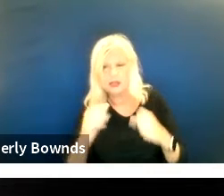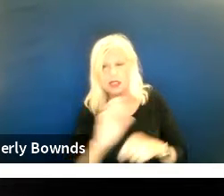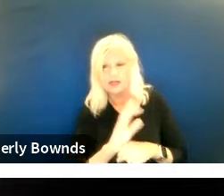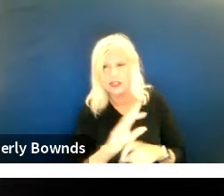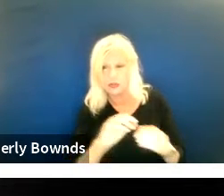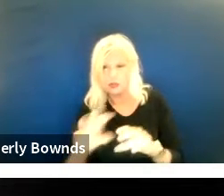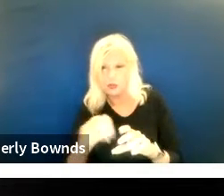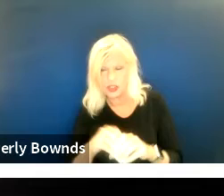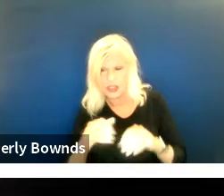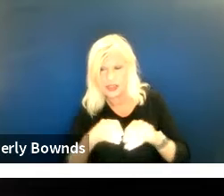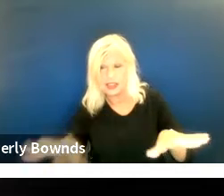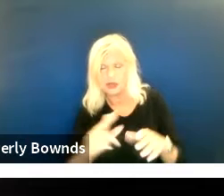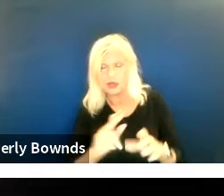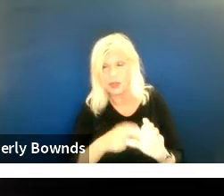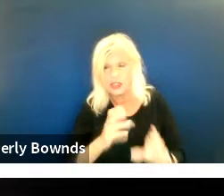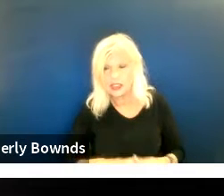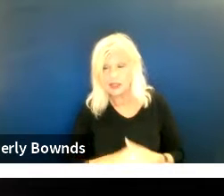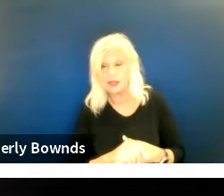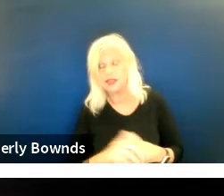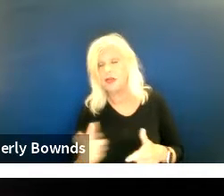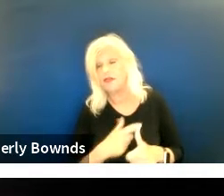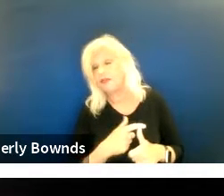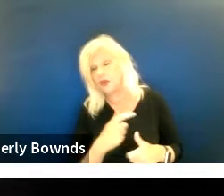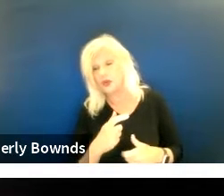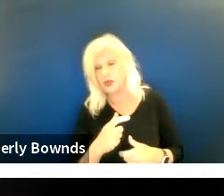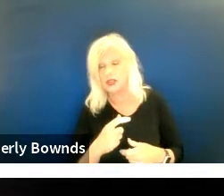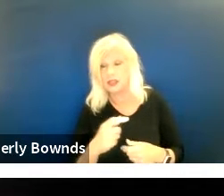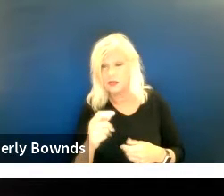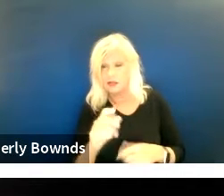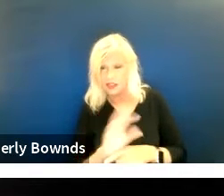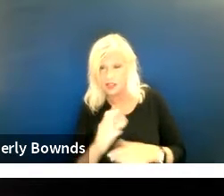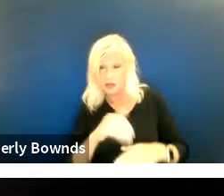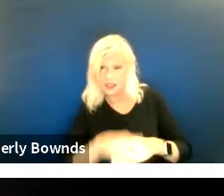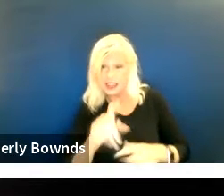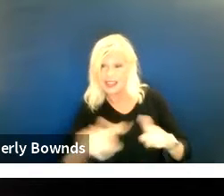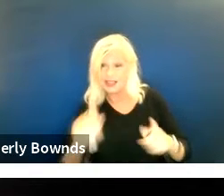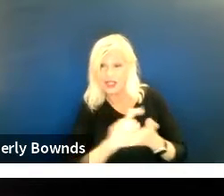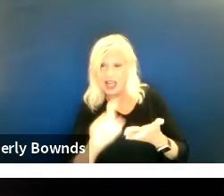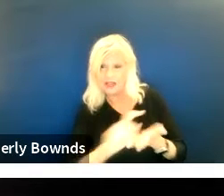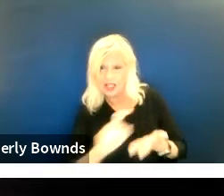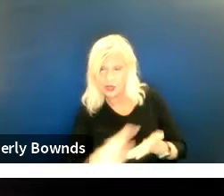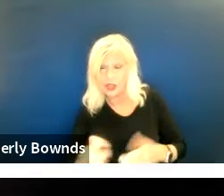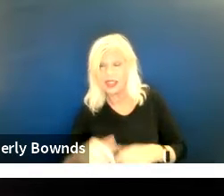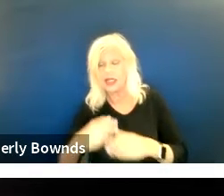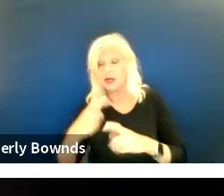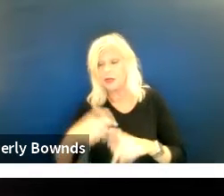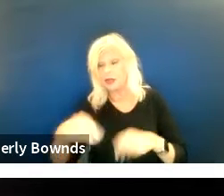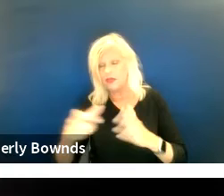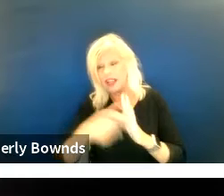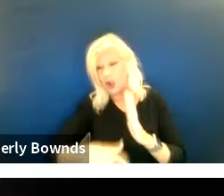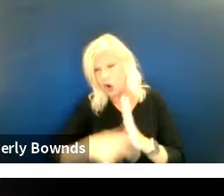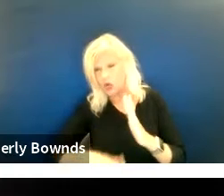participants. So the personalized videos are delivered on a weekly basis. There are weekly articles provided,